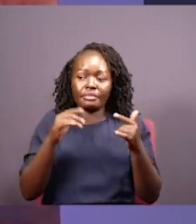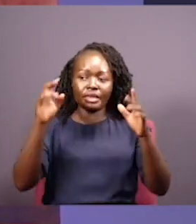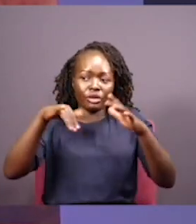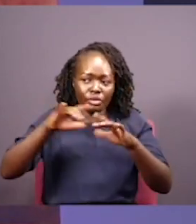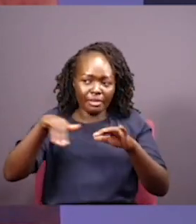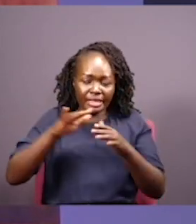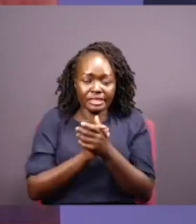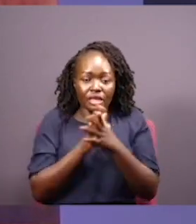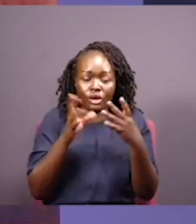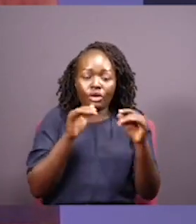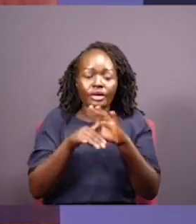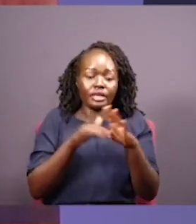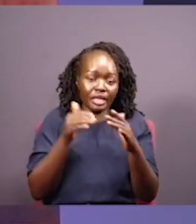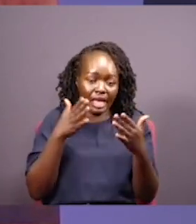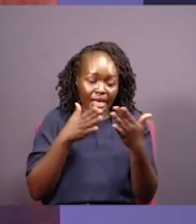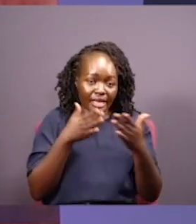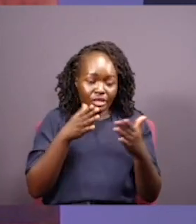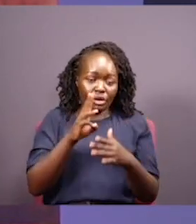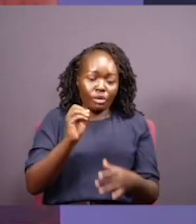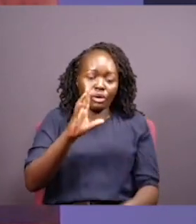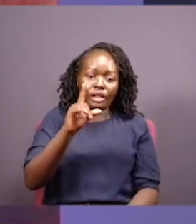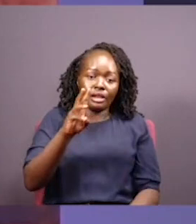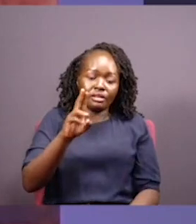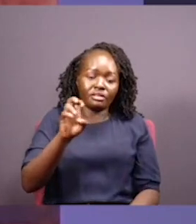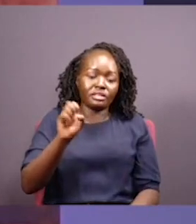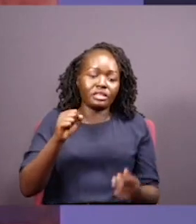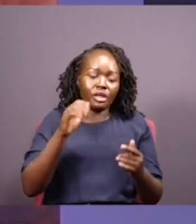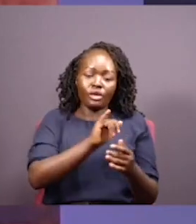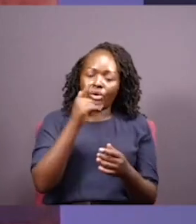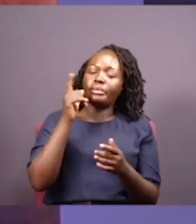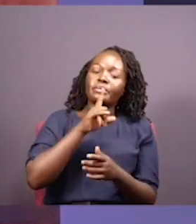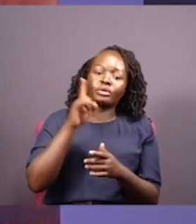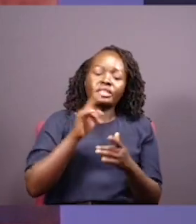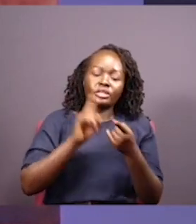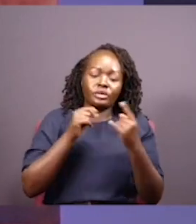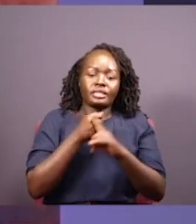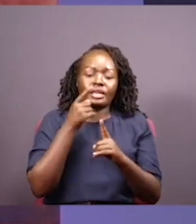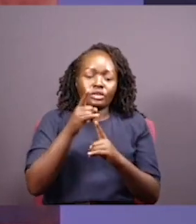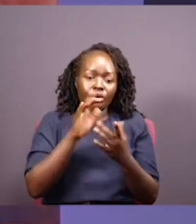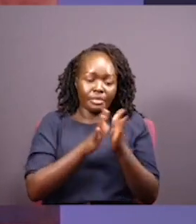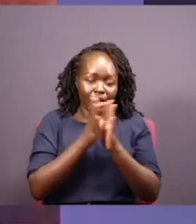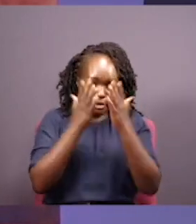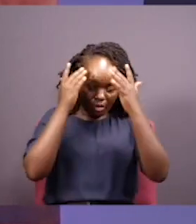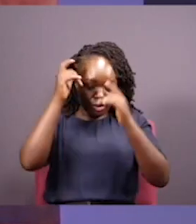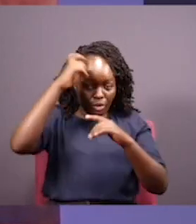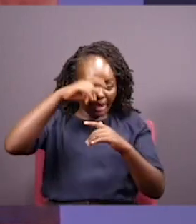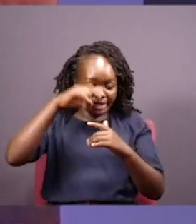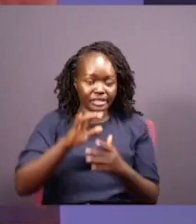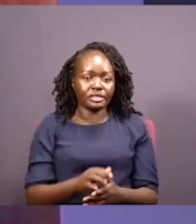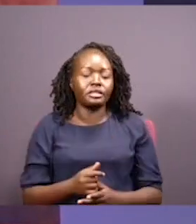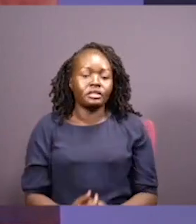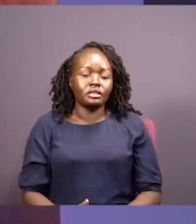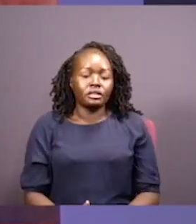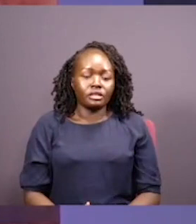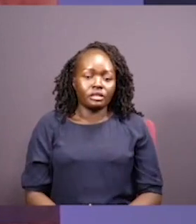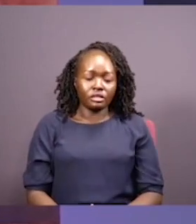the wolves, as you go in amongst those who may be hostile to attack you, beware. Beware, because